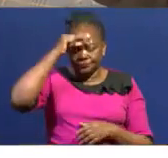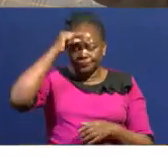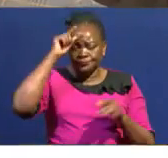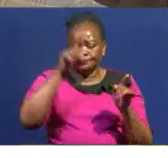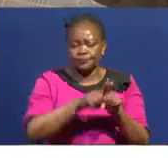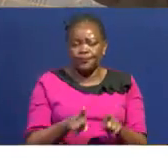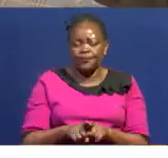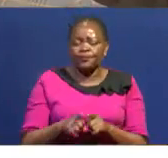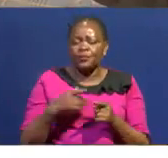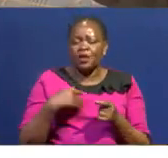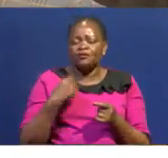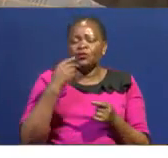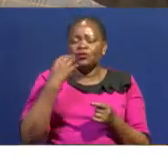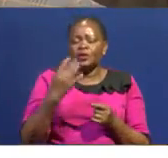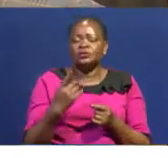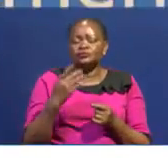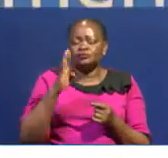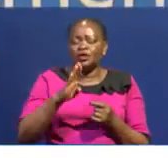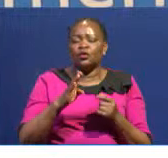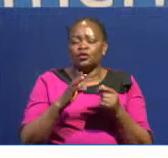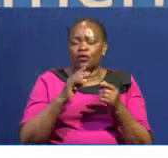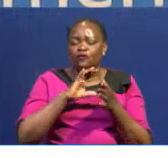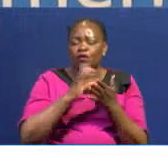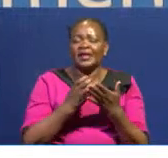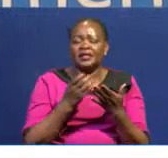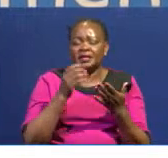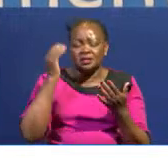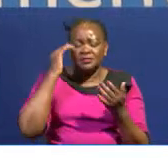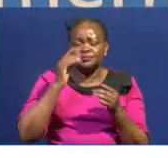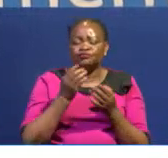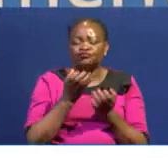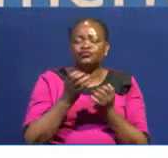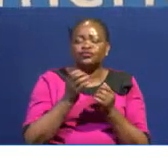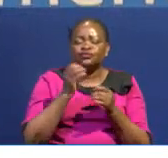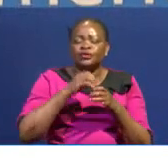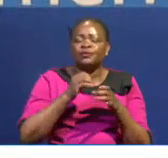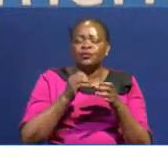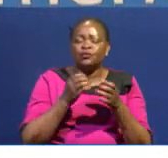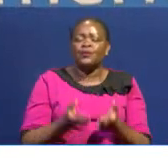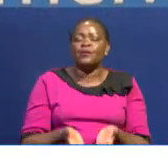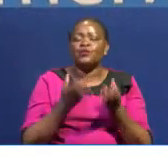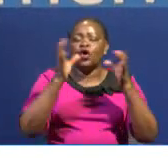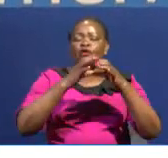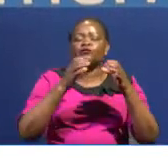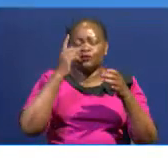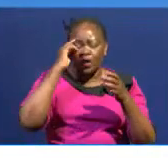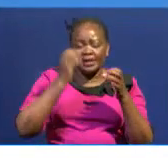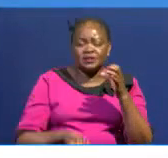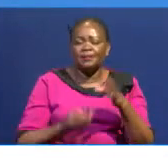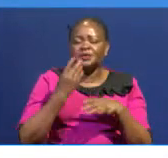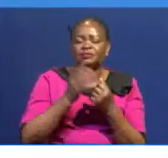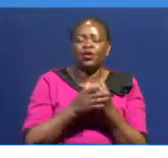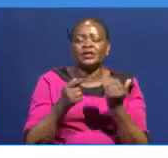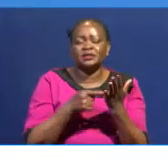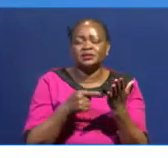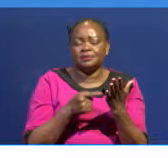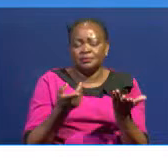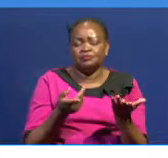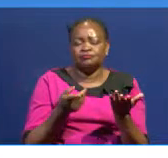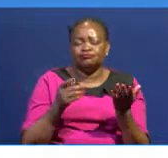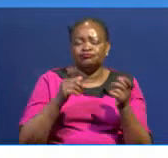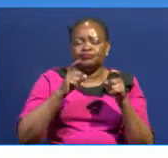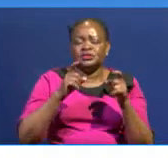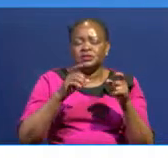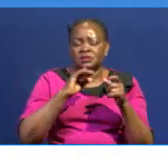has also secured 31 billion shillings in funding from the Korea Trade Investment Promotion Agency for establishment of a digital media